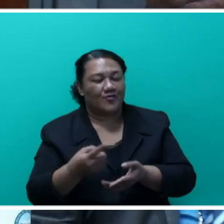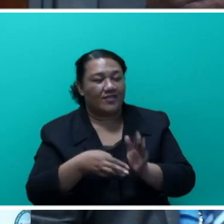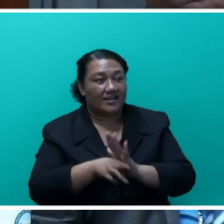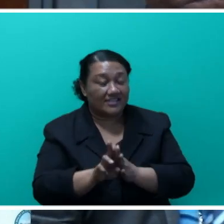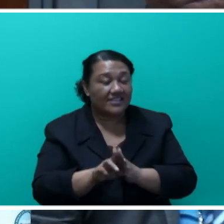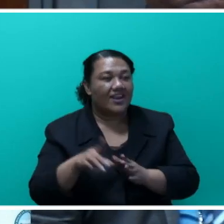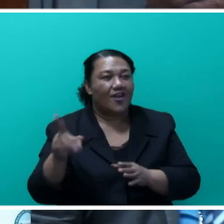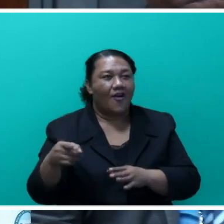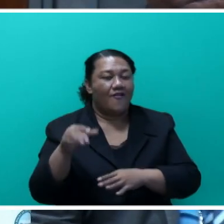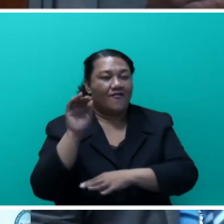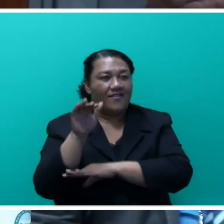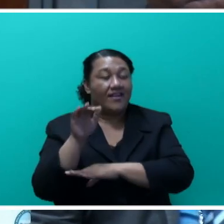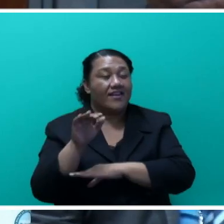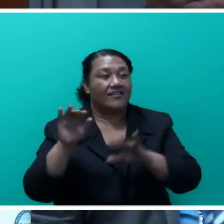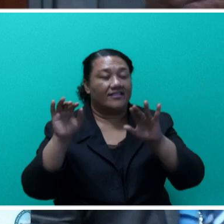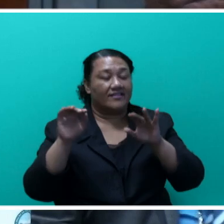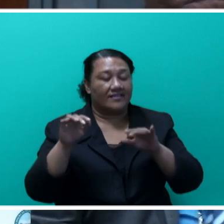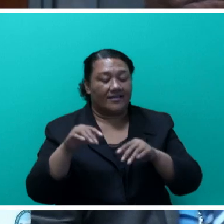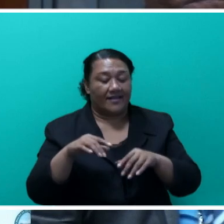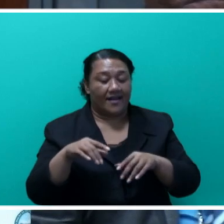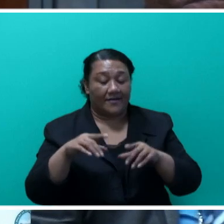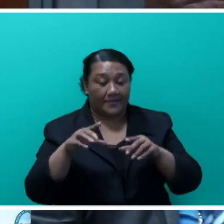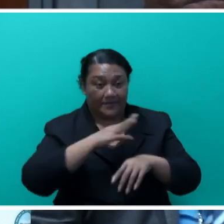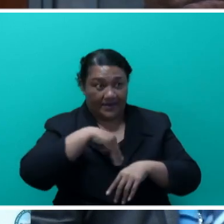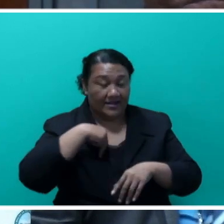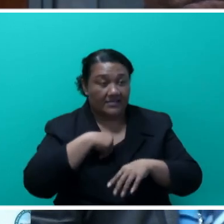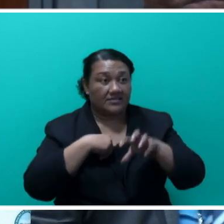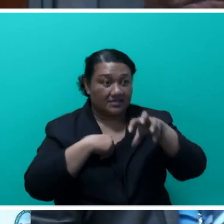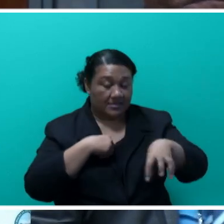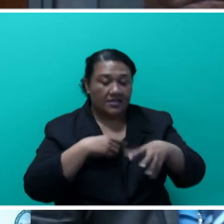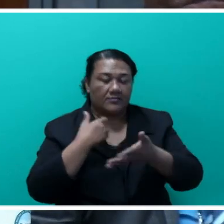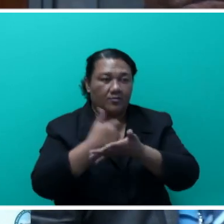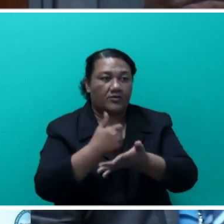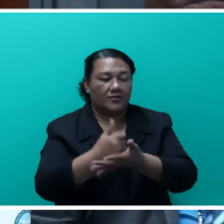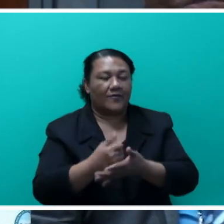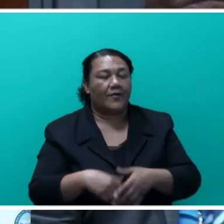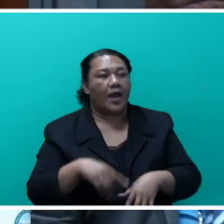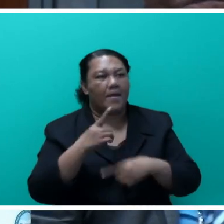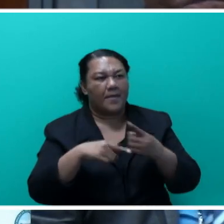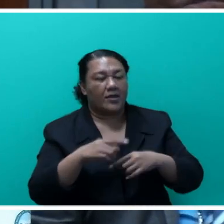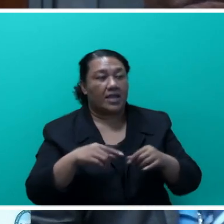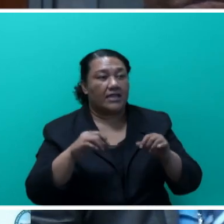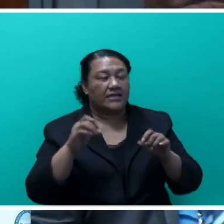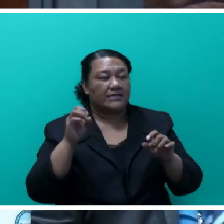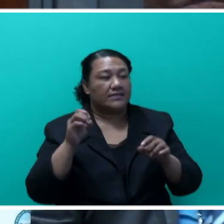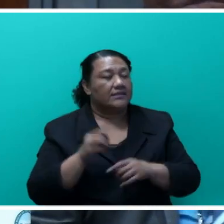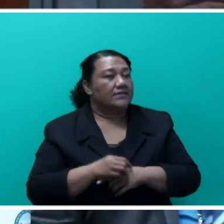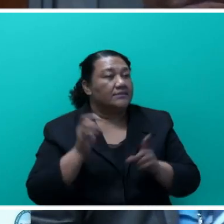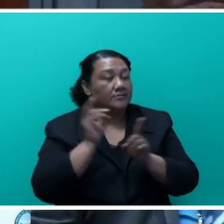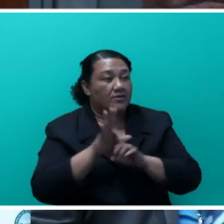of Foreign Affairs and Trade, to support the Ministry of Housing in this critical initiative. Speaker, sir, on